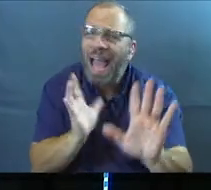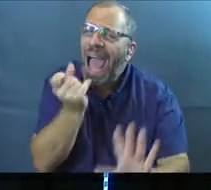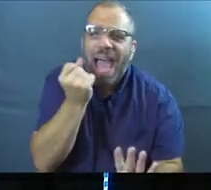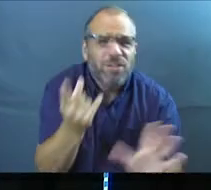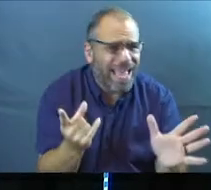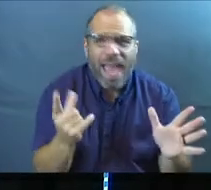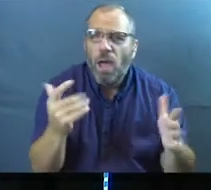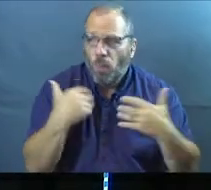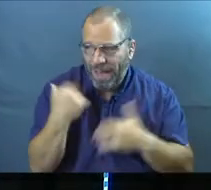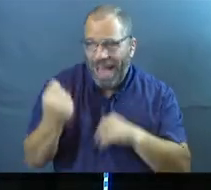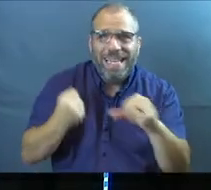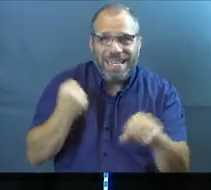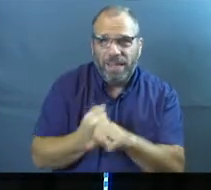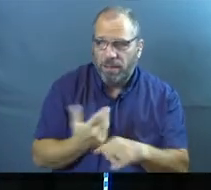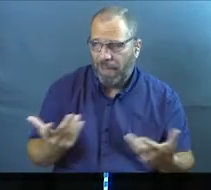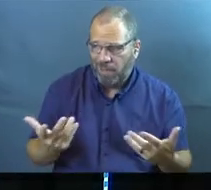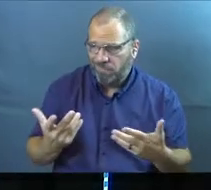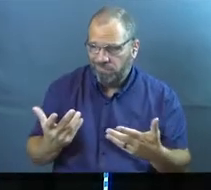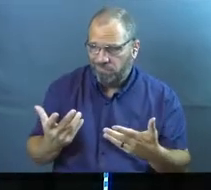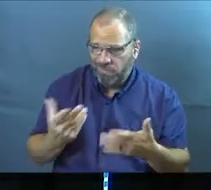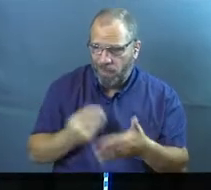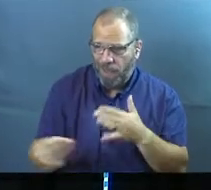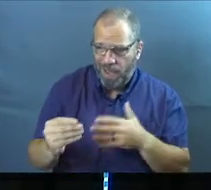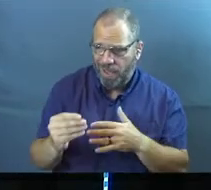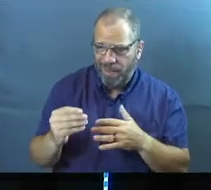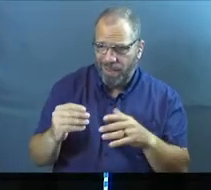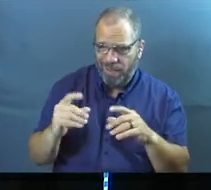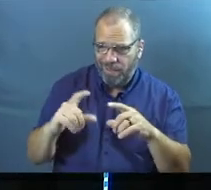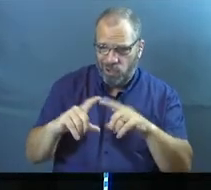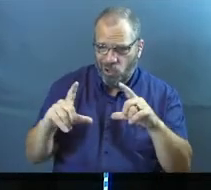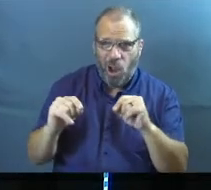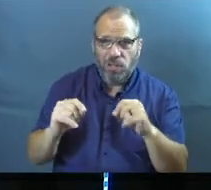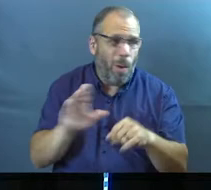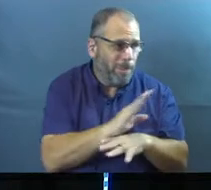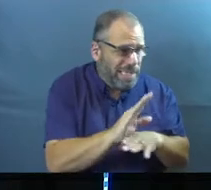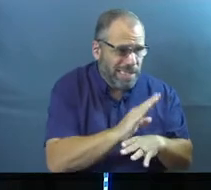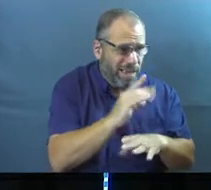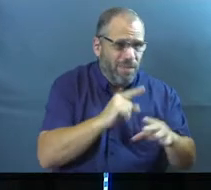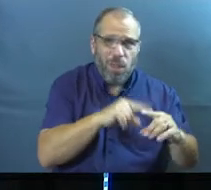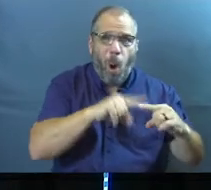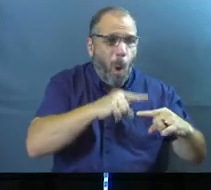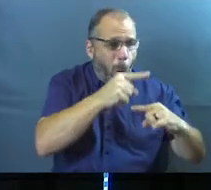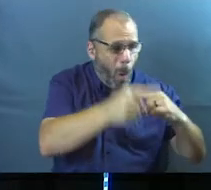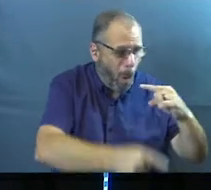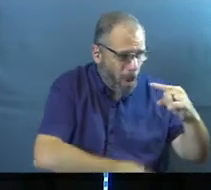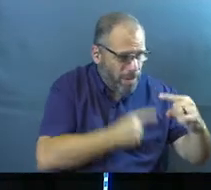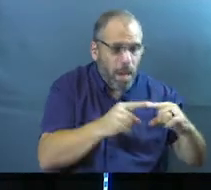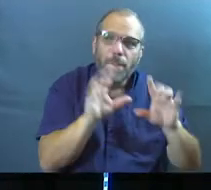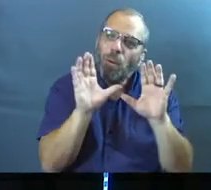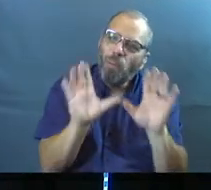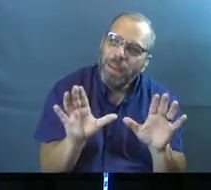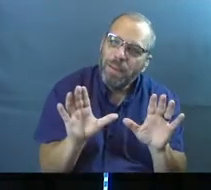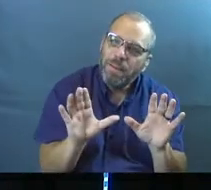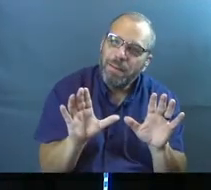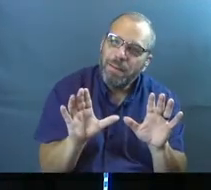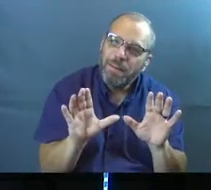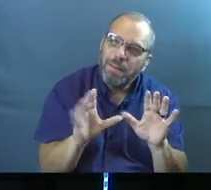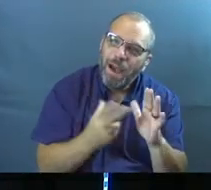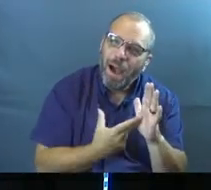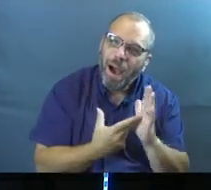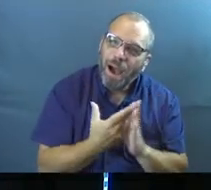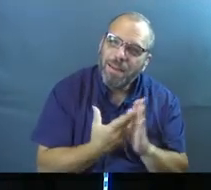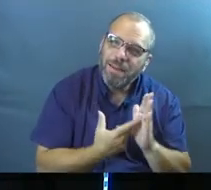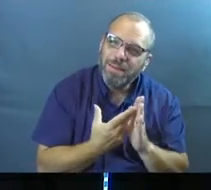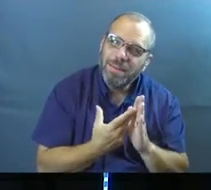I get it. We've had the years where it's like, that's all we could do too, because we were so busy or whatever else. But it's like, but can we also be